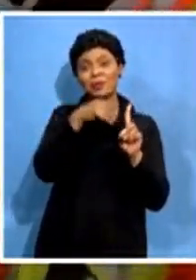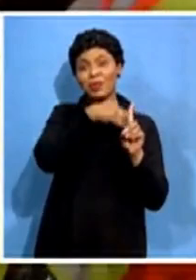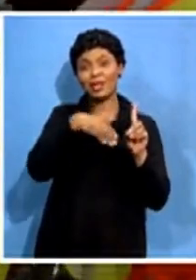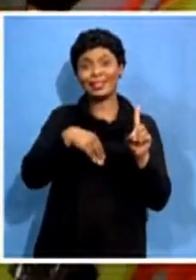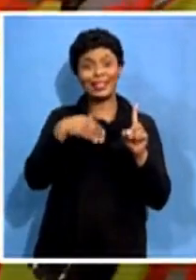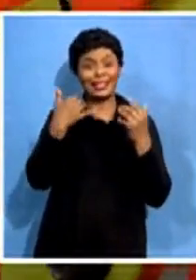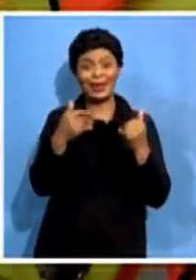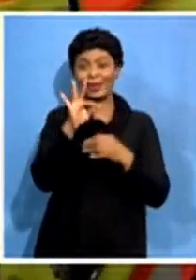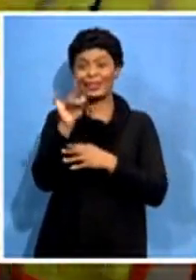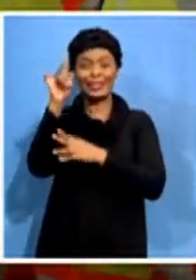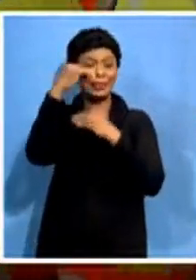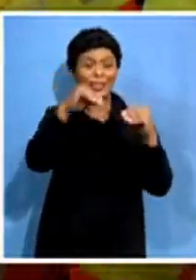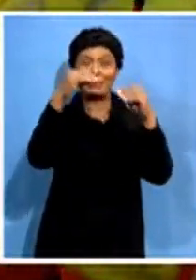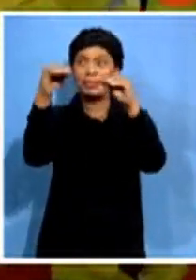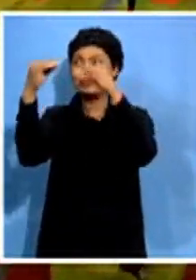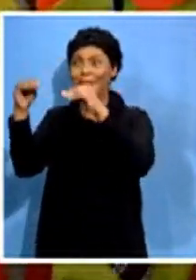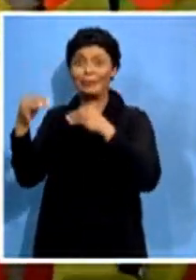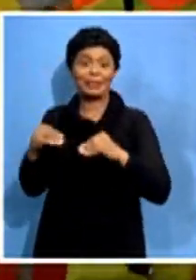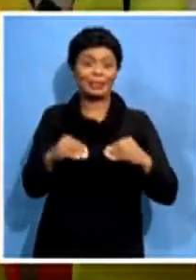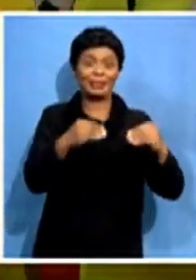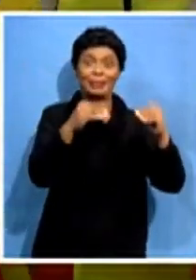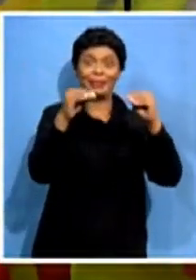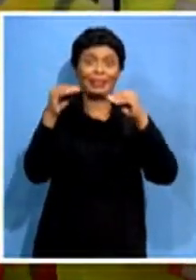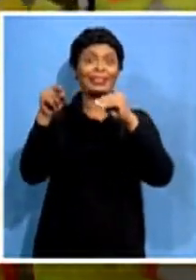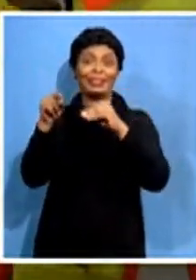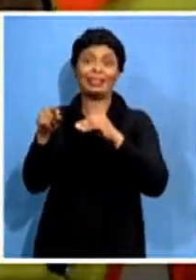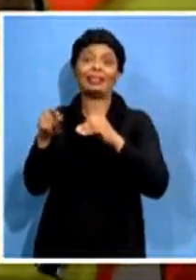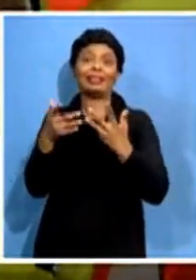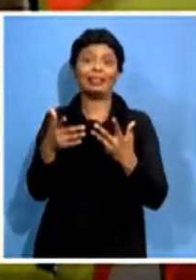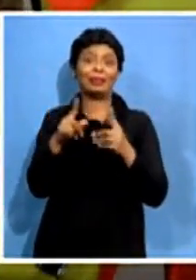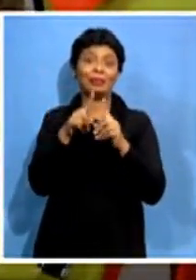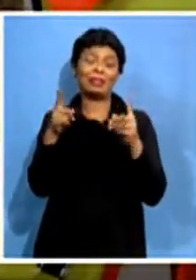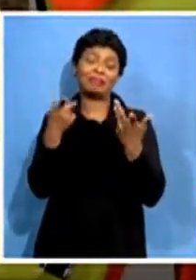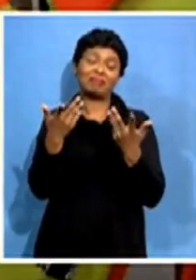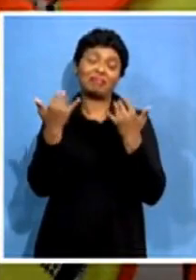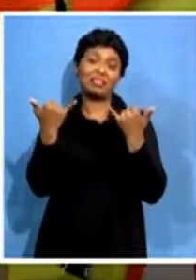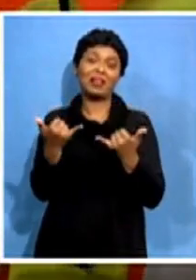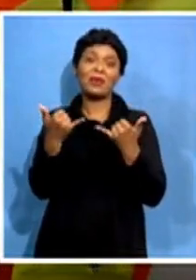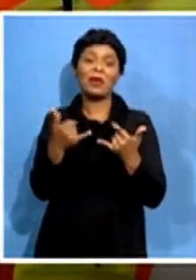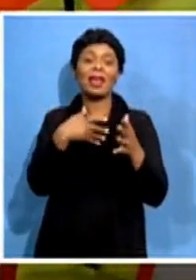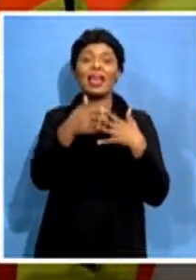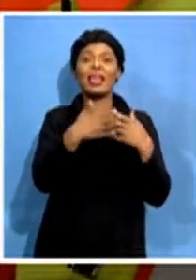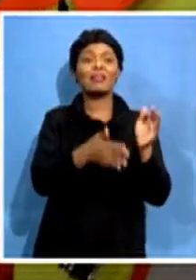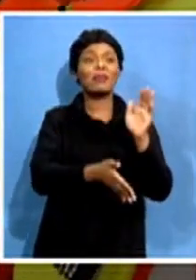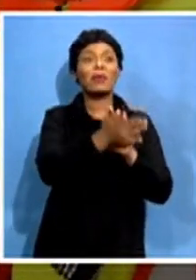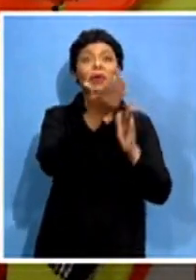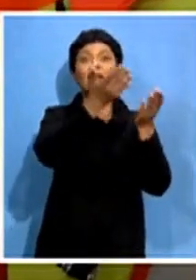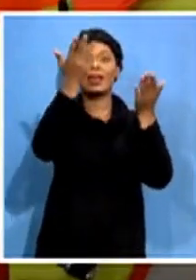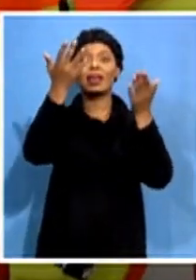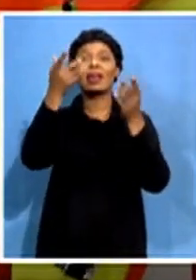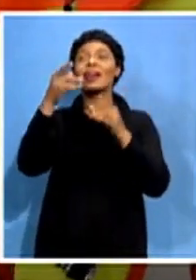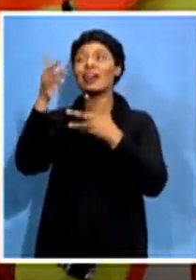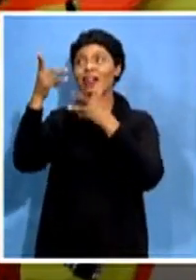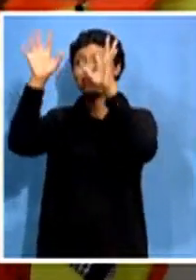it looks like rain is following him wherever he goes. We expect the president, of course, to